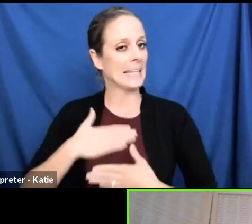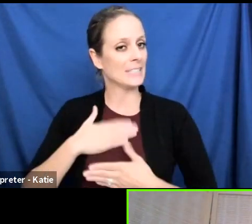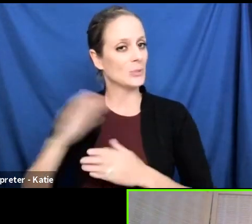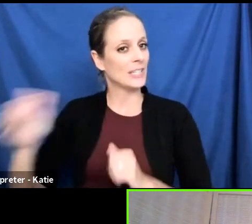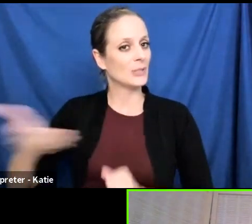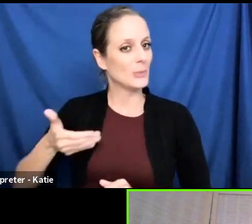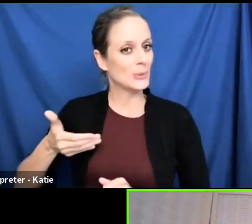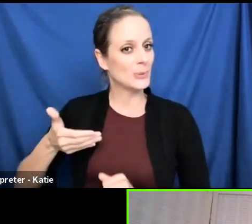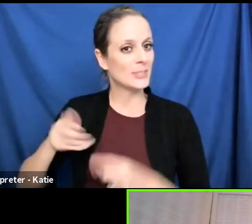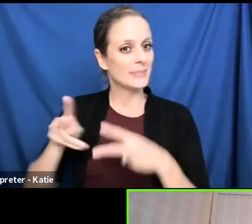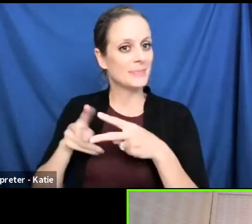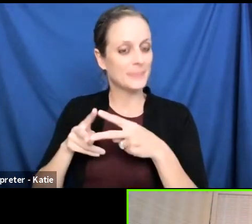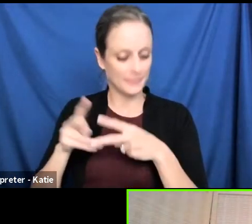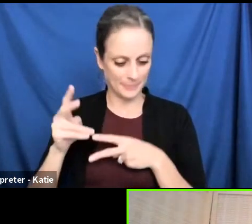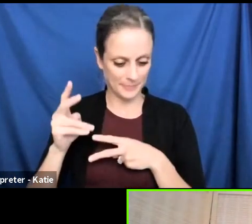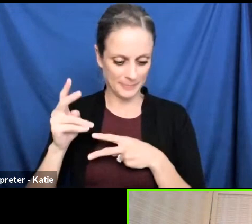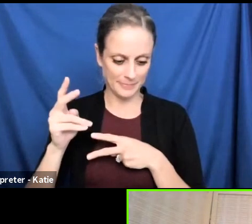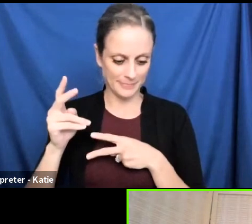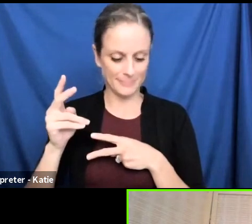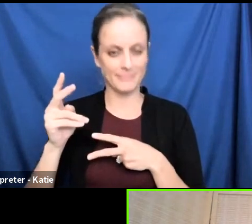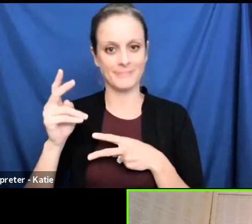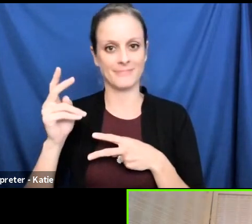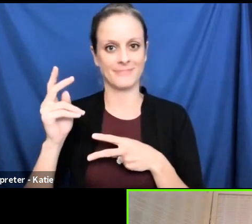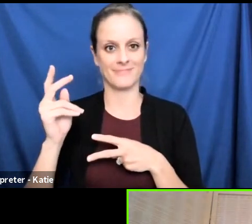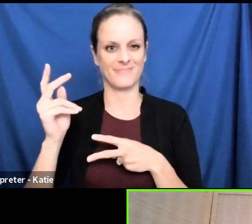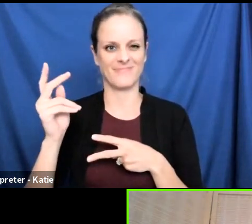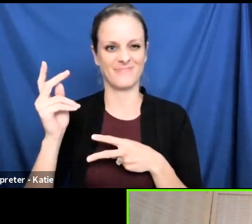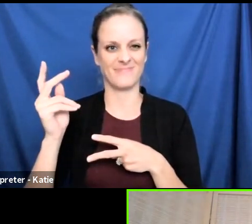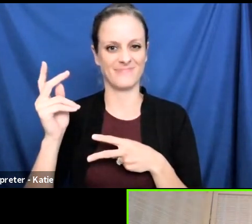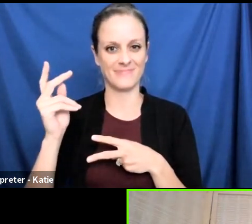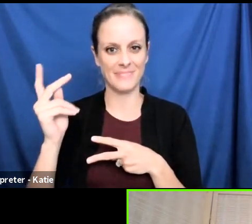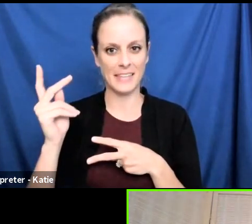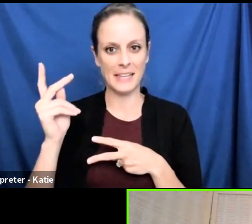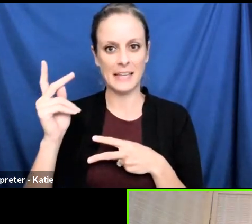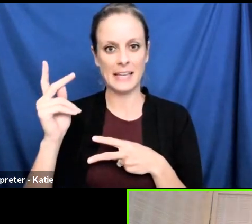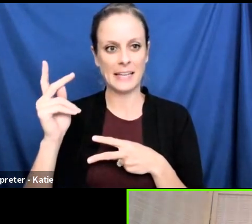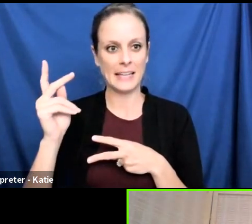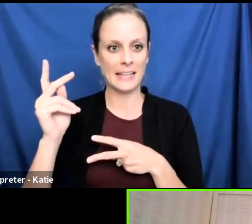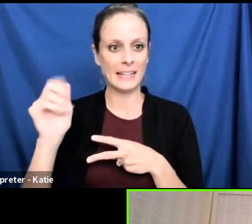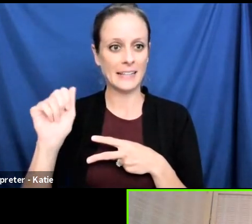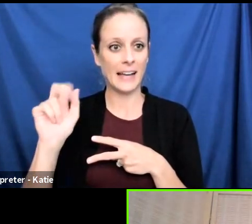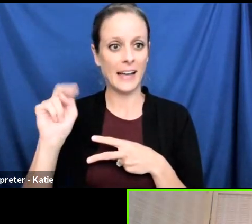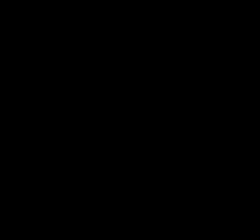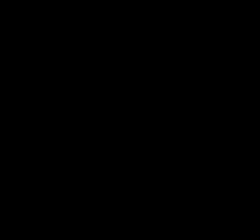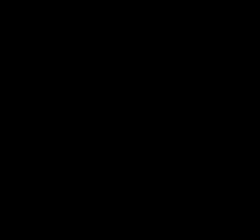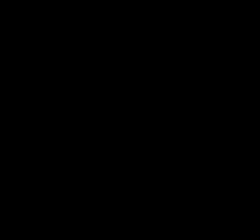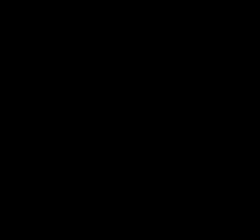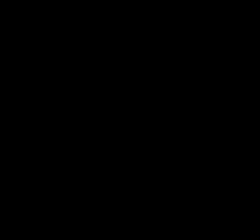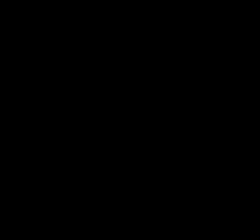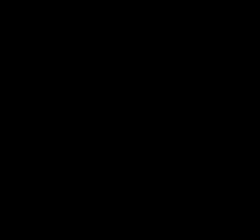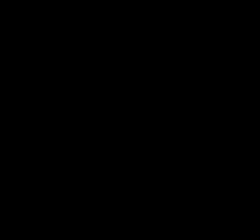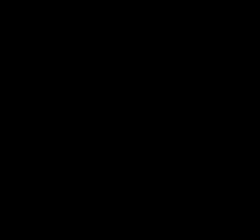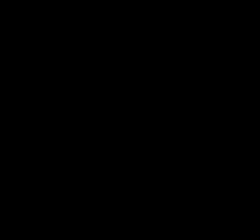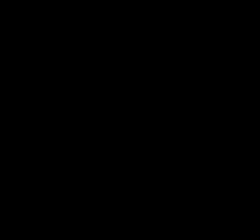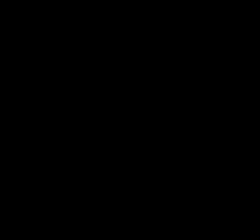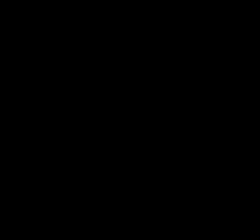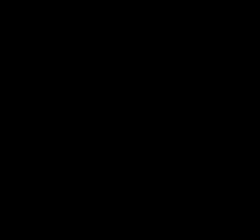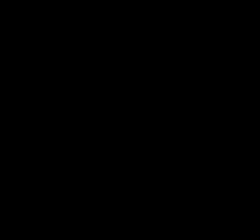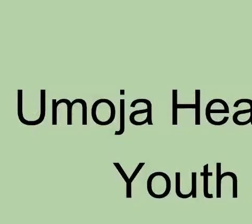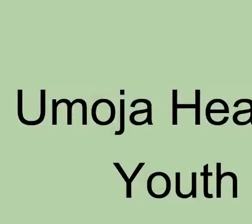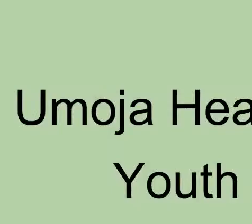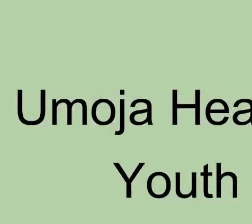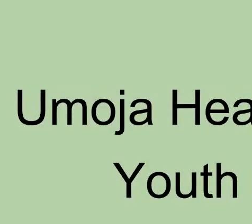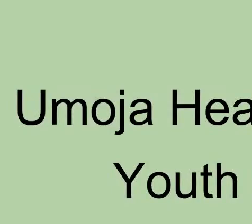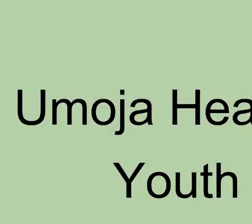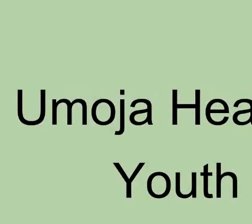introduce Kania Johnson and Saher Khan, who are leading the project and will tell you more